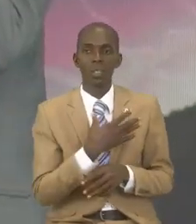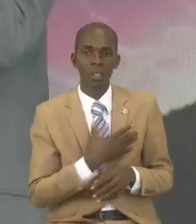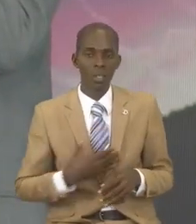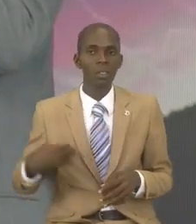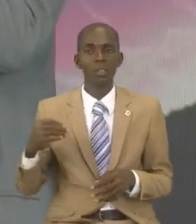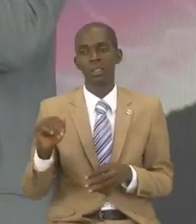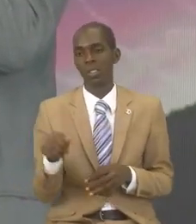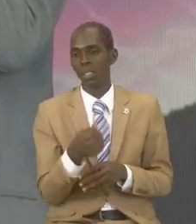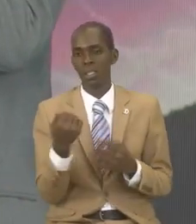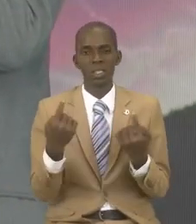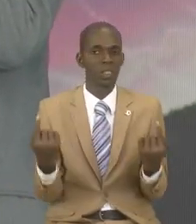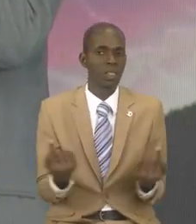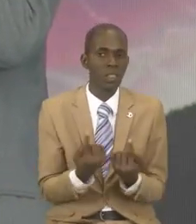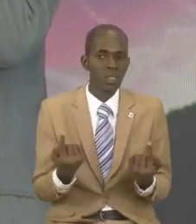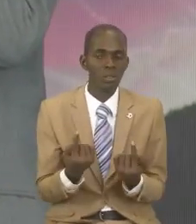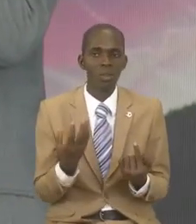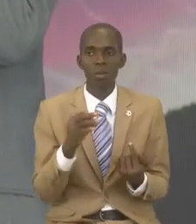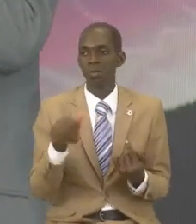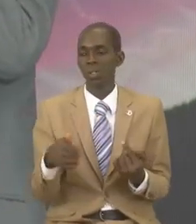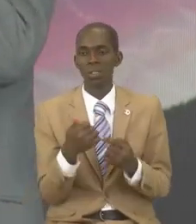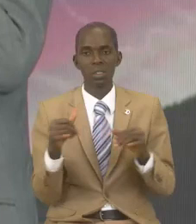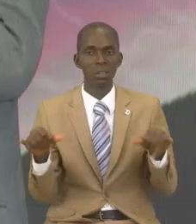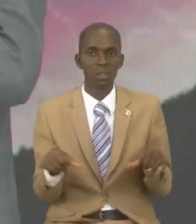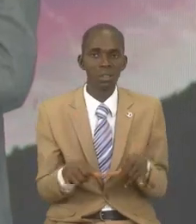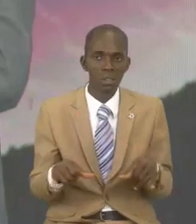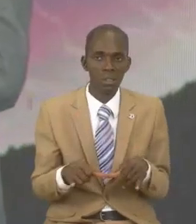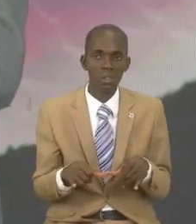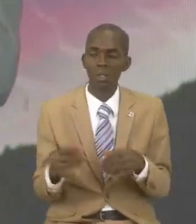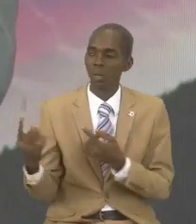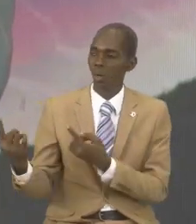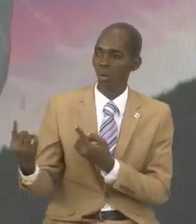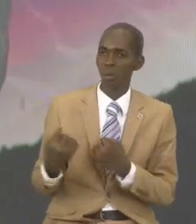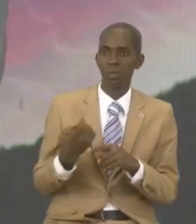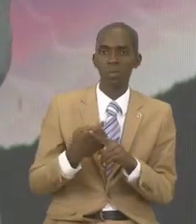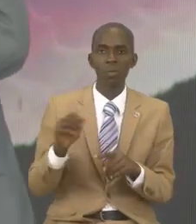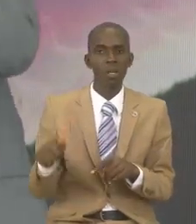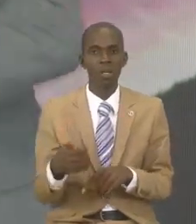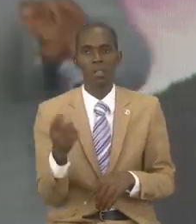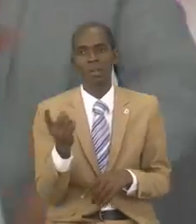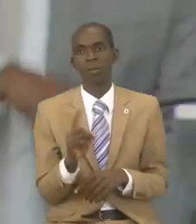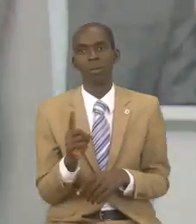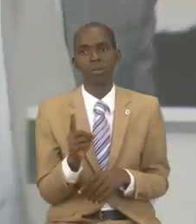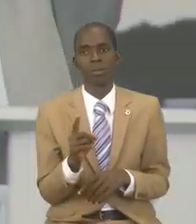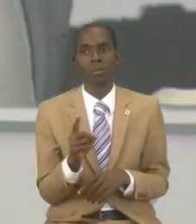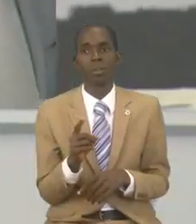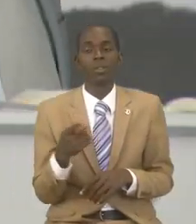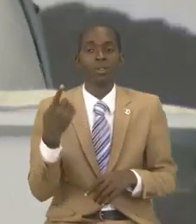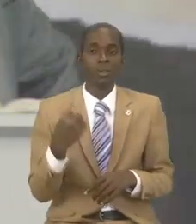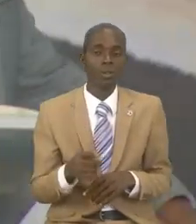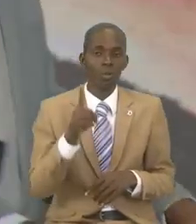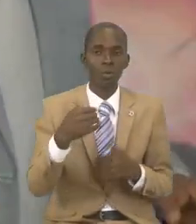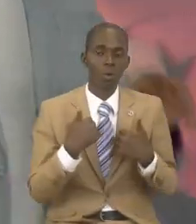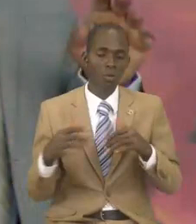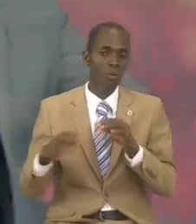sin of any shape, coming from any direction, the one you've done